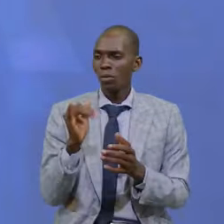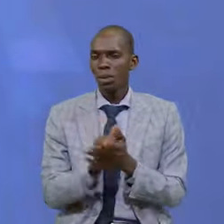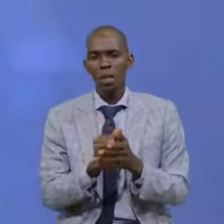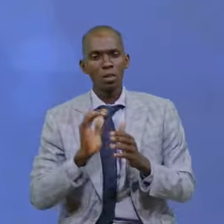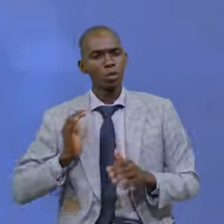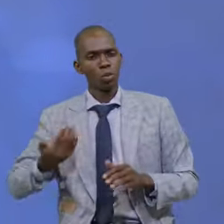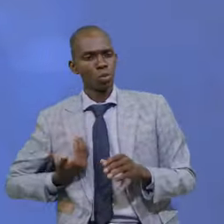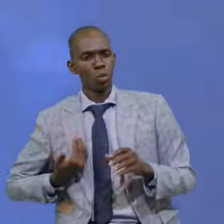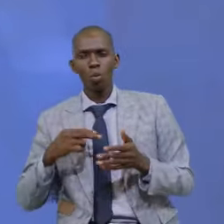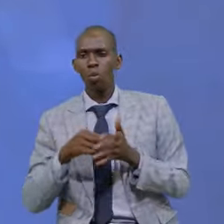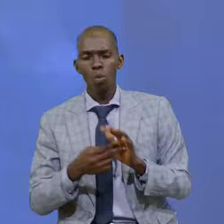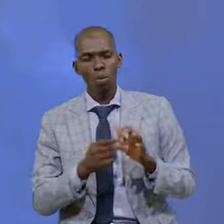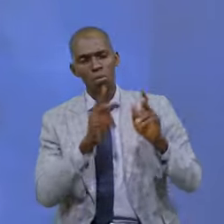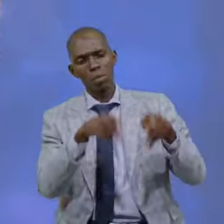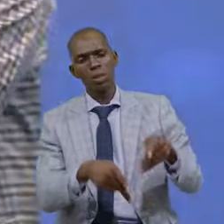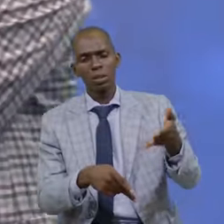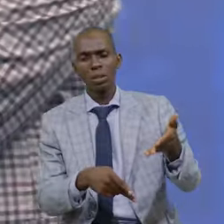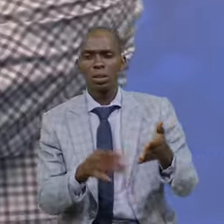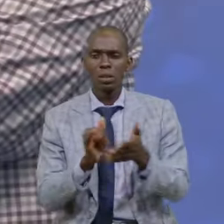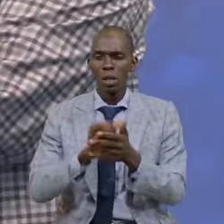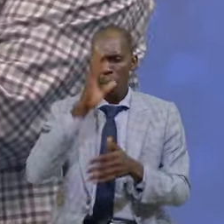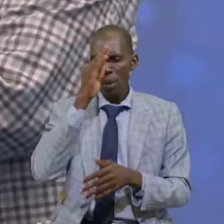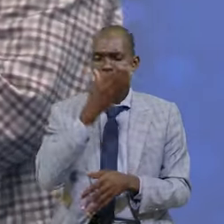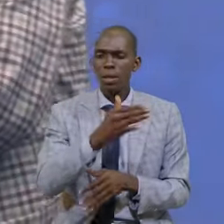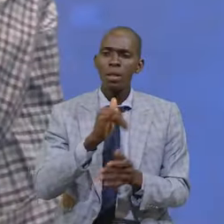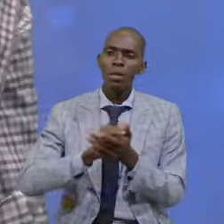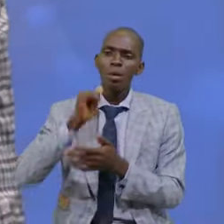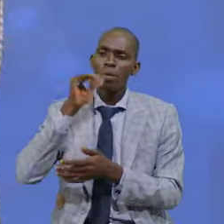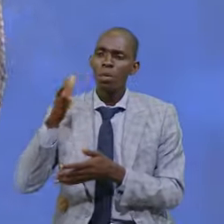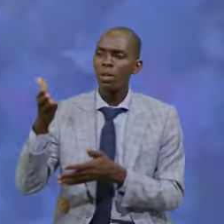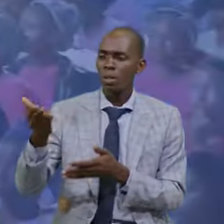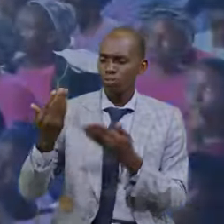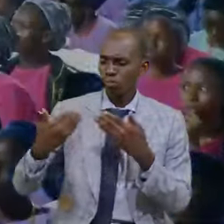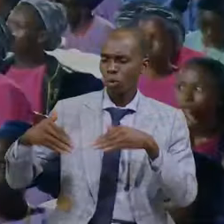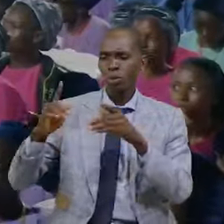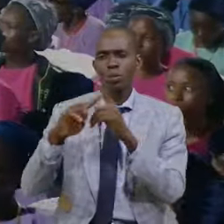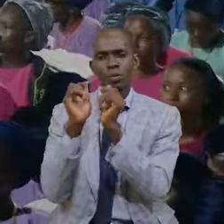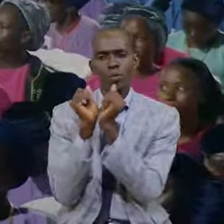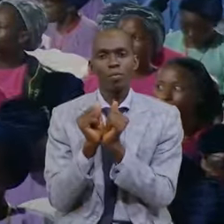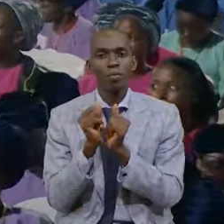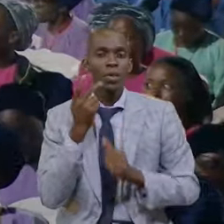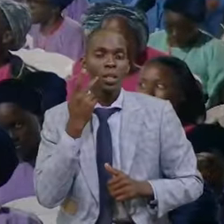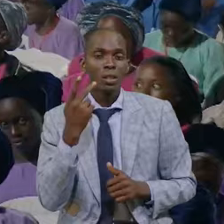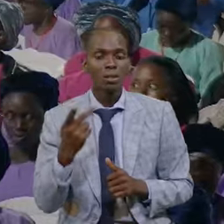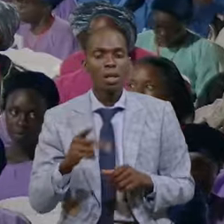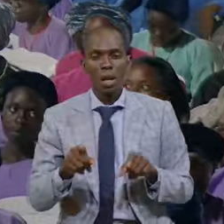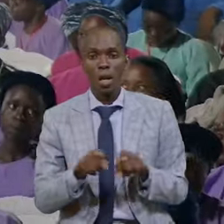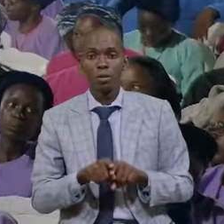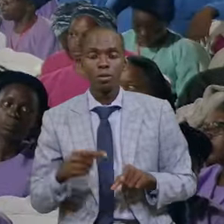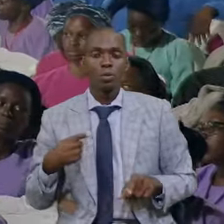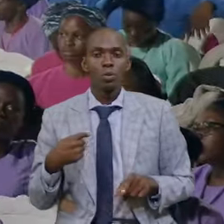of a woman, that woman there, sold to slavery. Look at, you know,